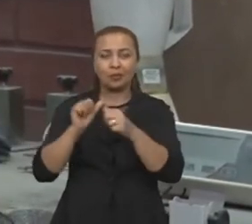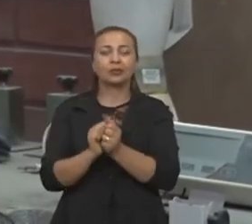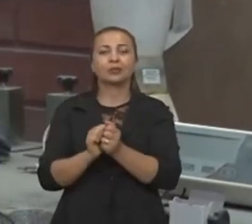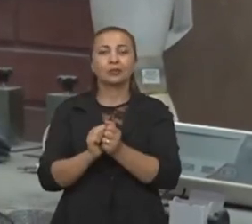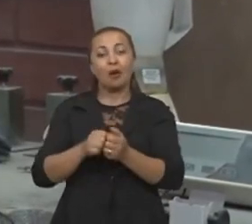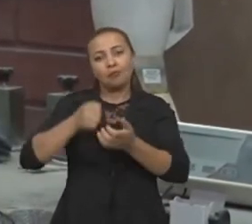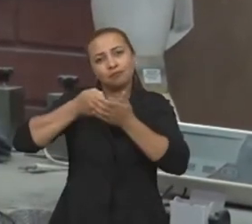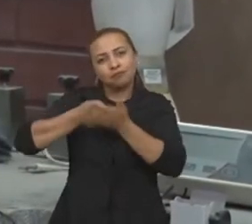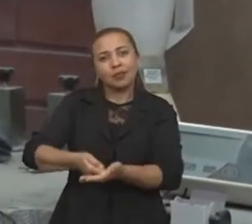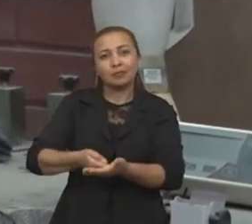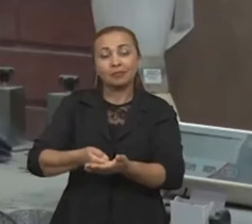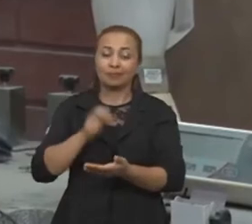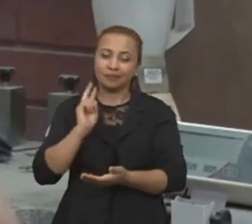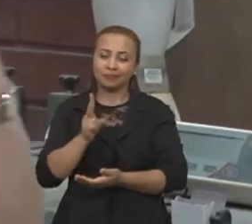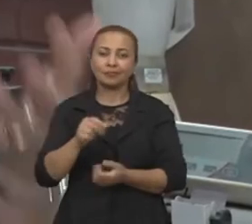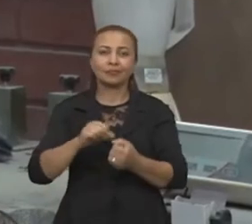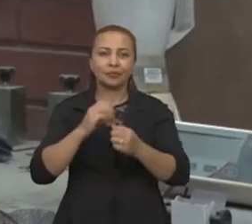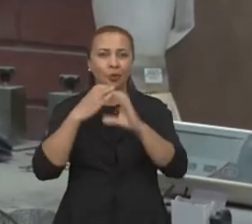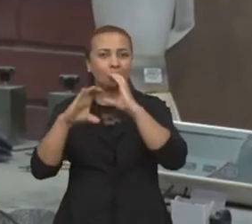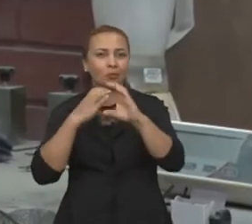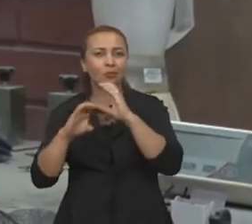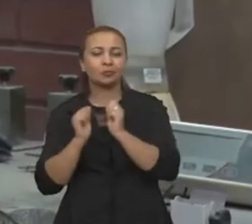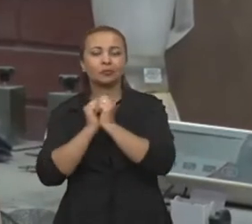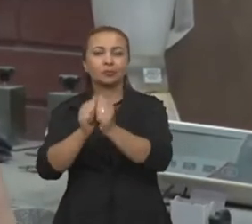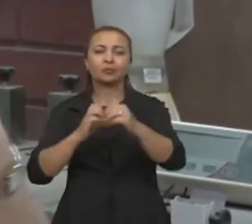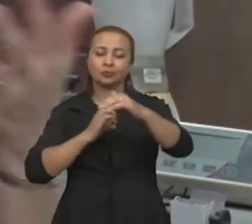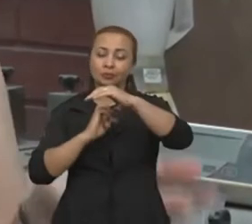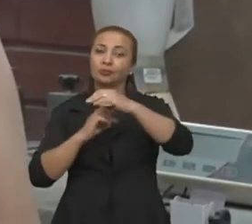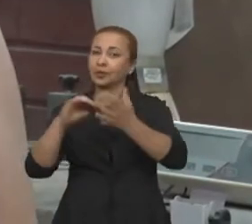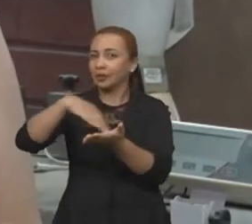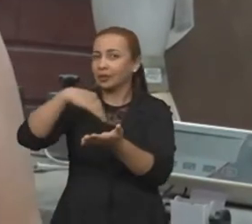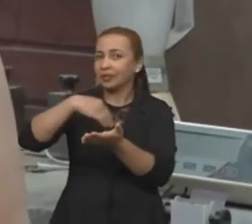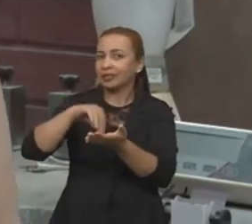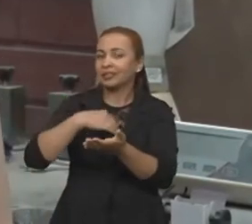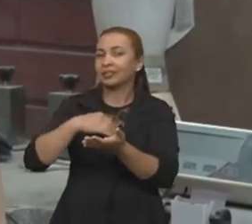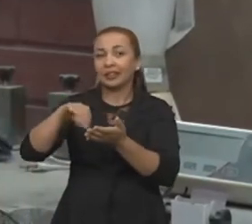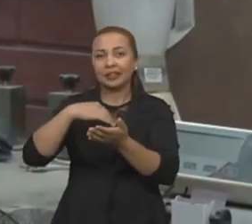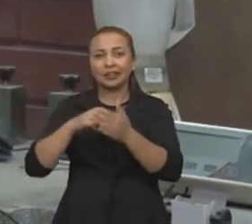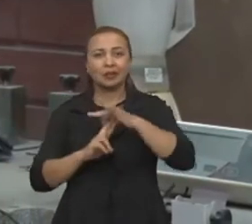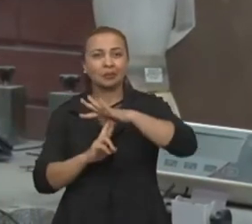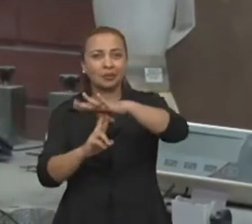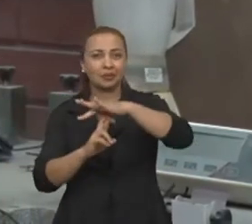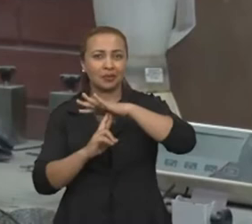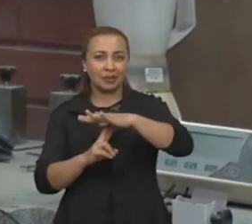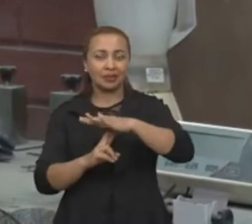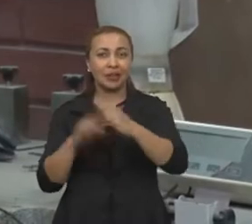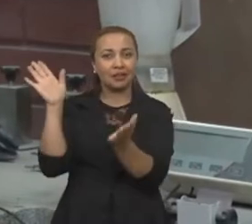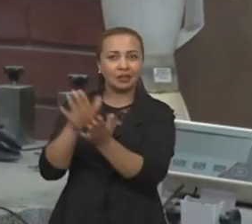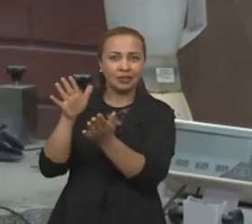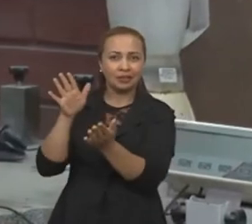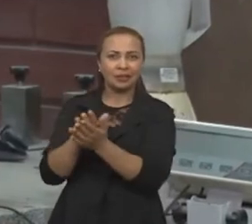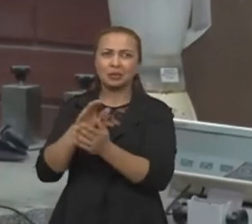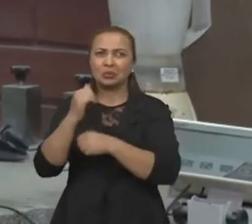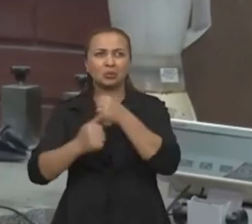And we always made the effort to be in communication, for example, with secretaries. And the Secretariat of Ambient and Sustainability of